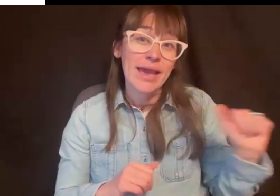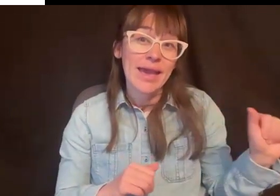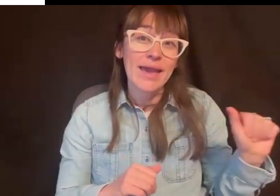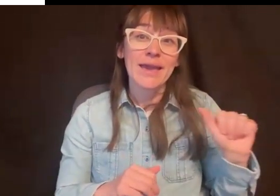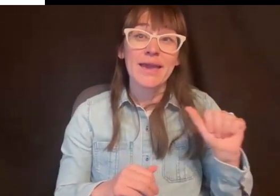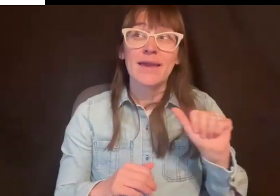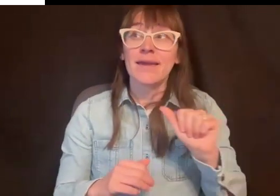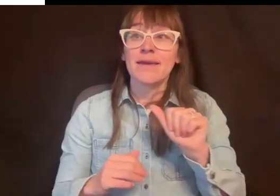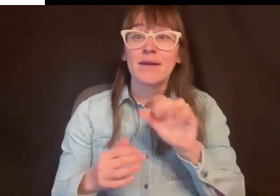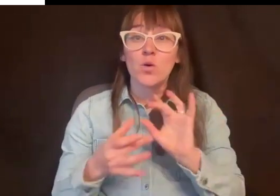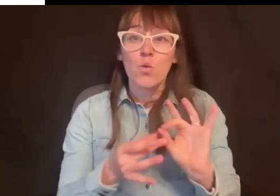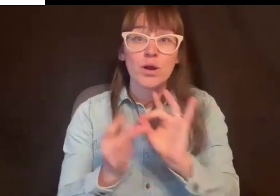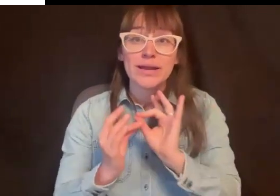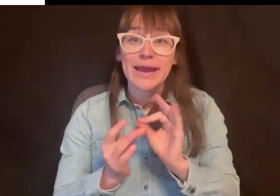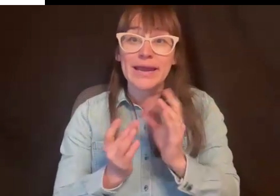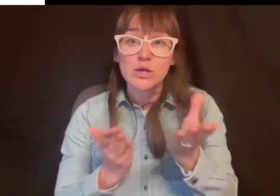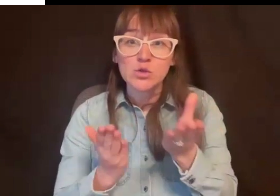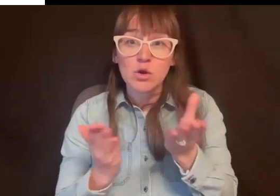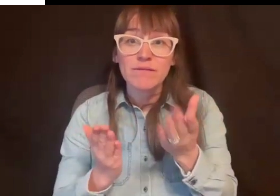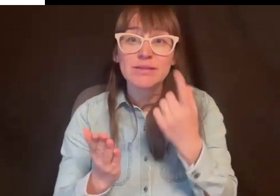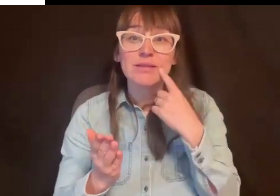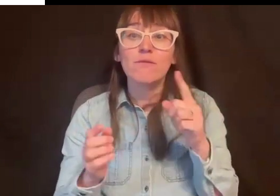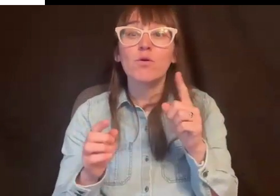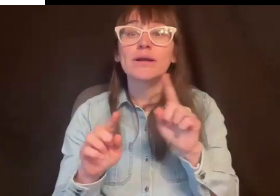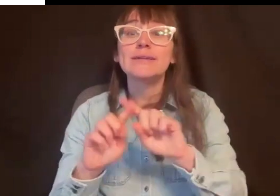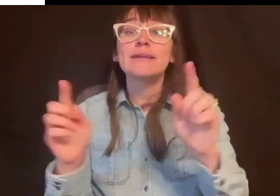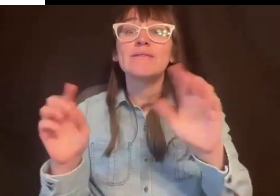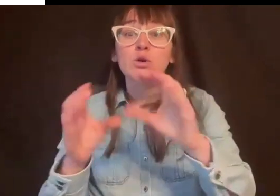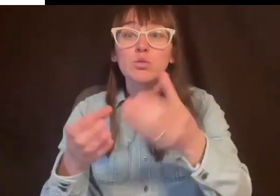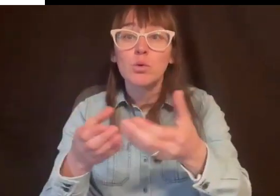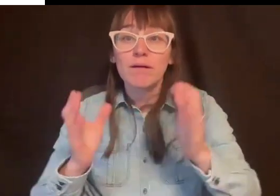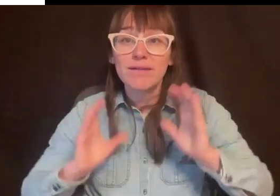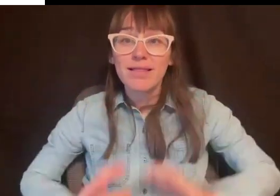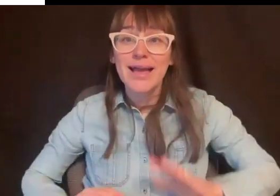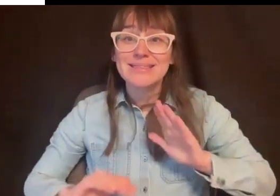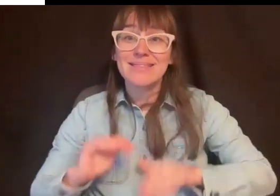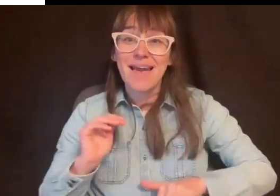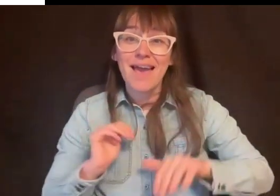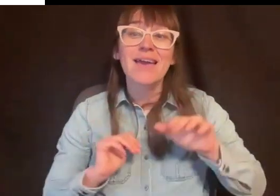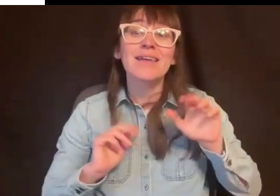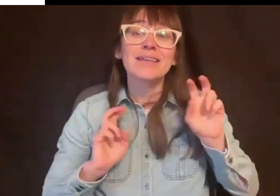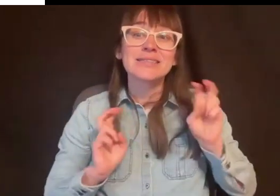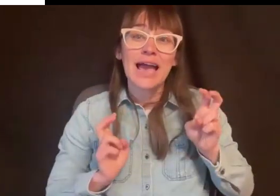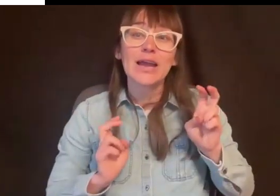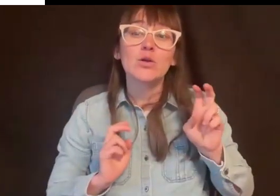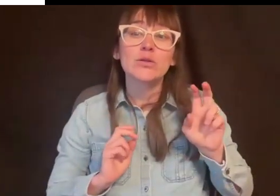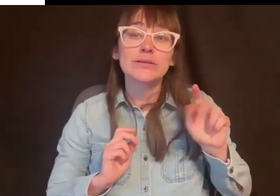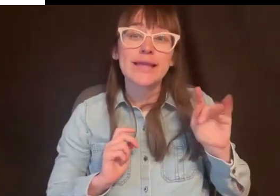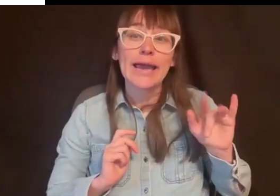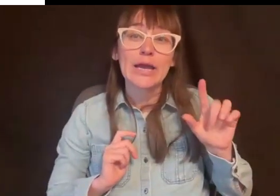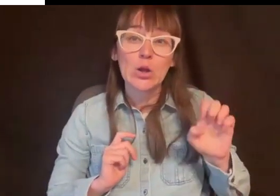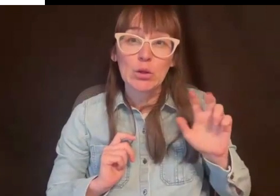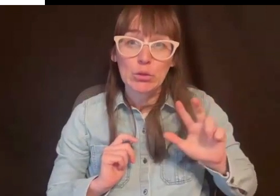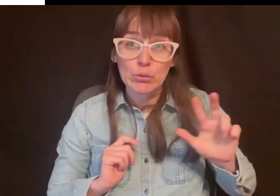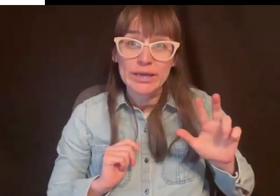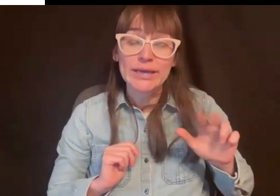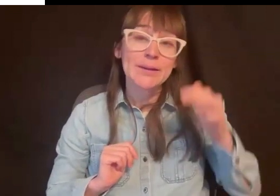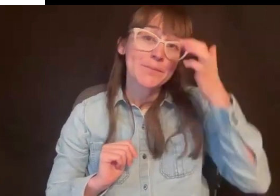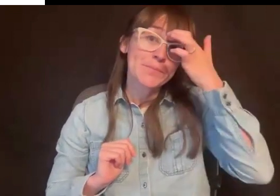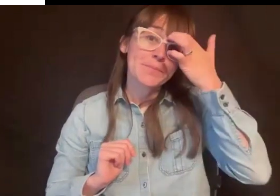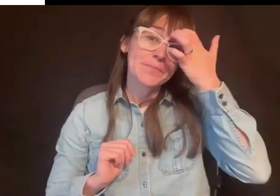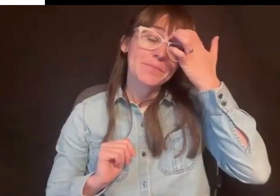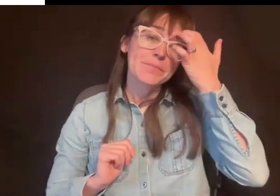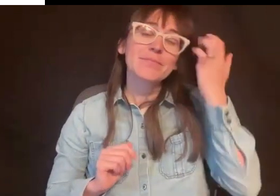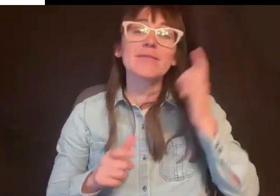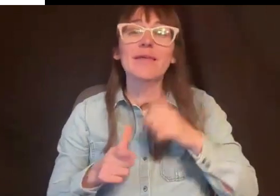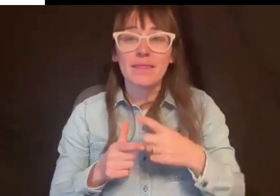services to be provided to a different group of clients than the clients served by their Title III Older Americans Act services, the agreement is subject